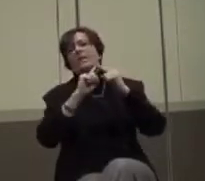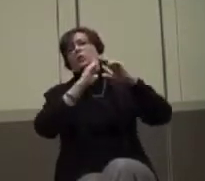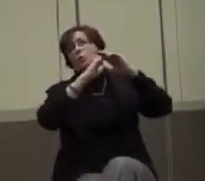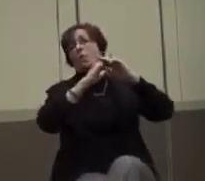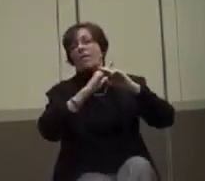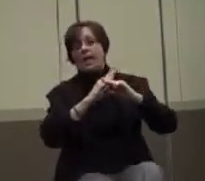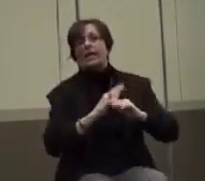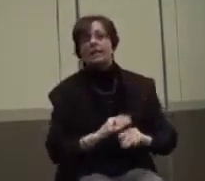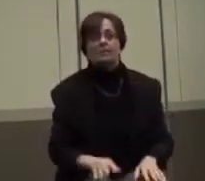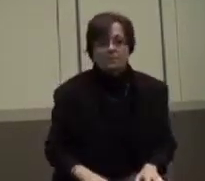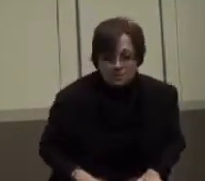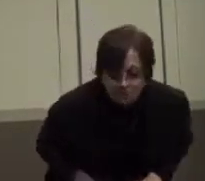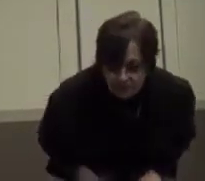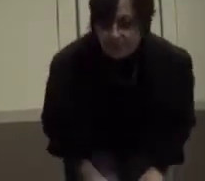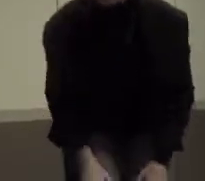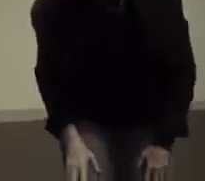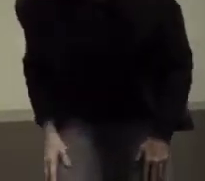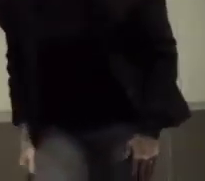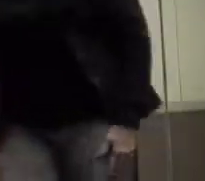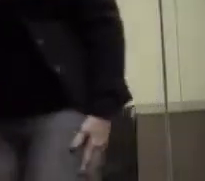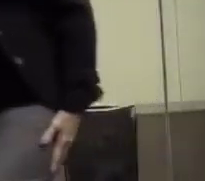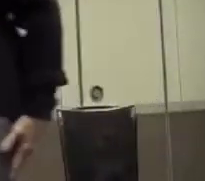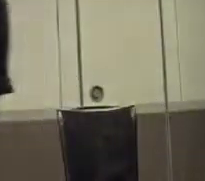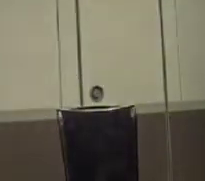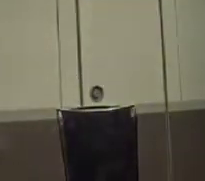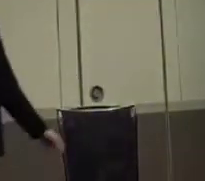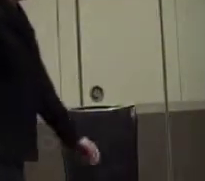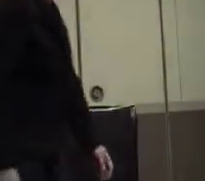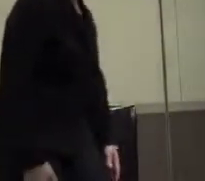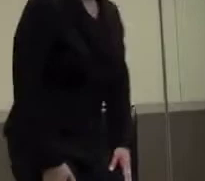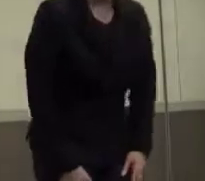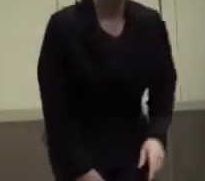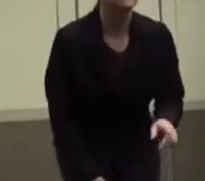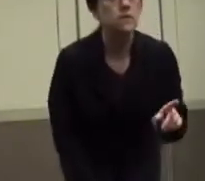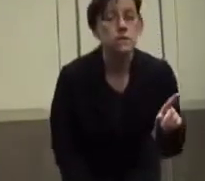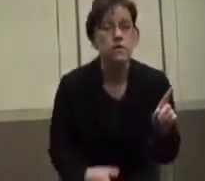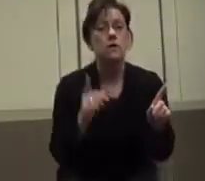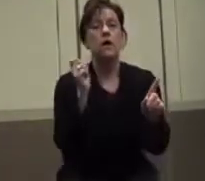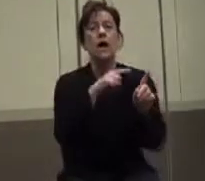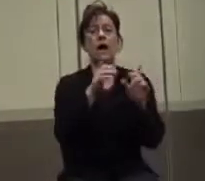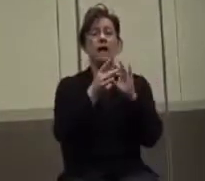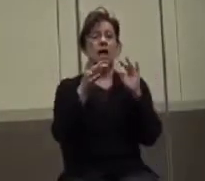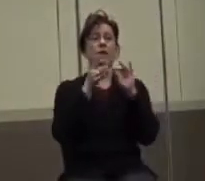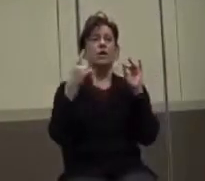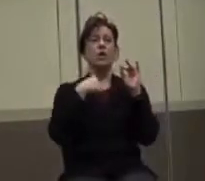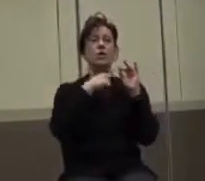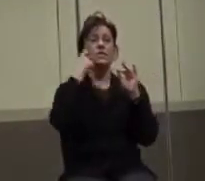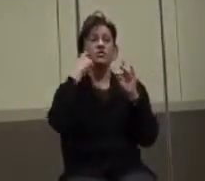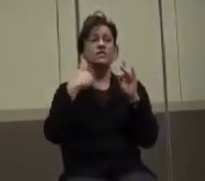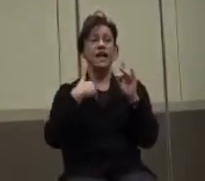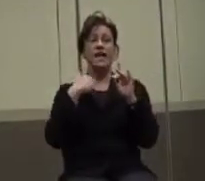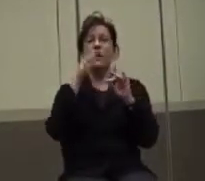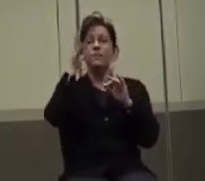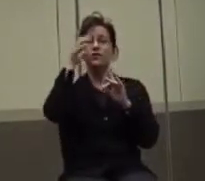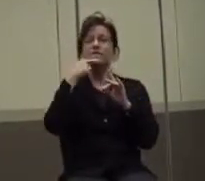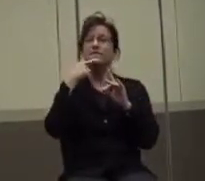said, spell that out for us. So that was the first. The team was shocked. They're used to just checking the boxes. And the parents saying,